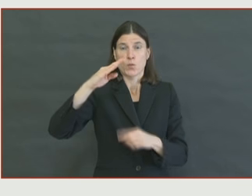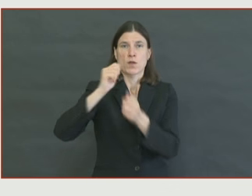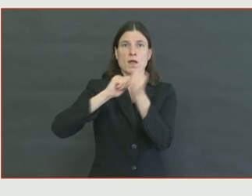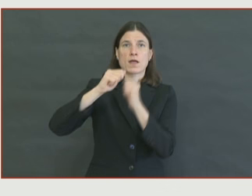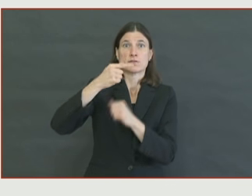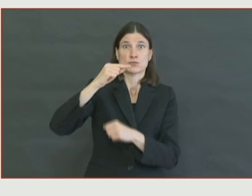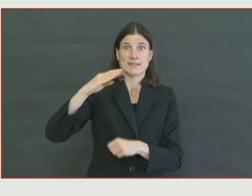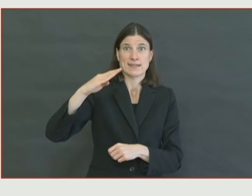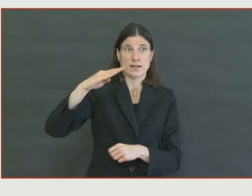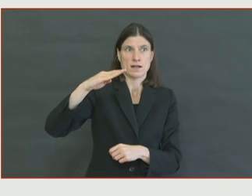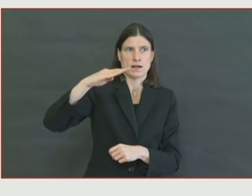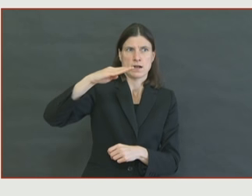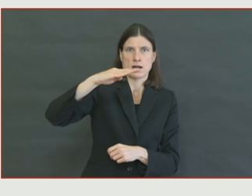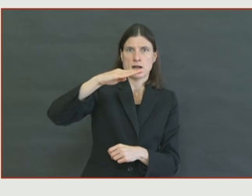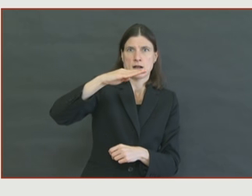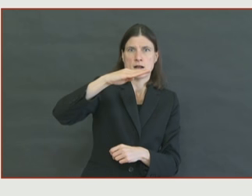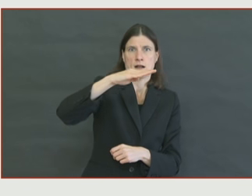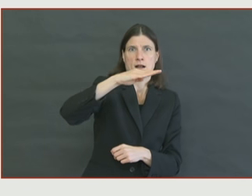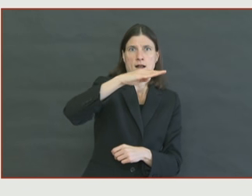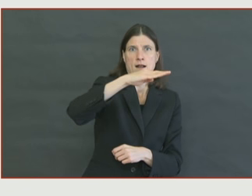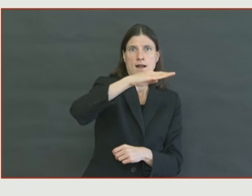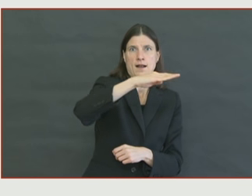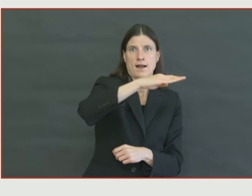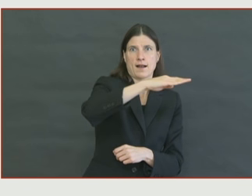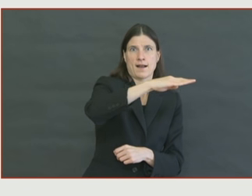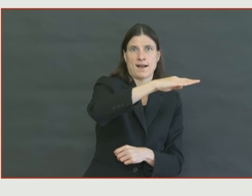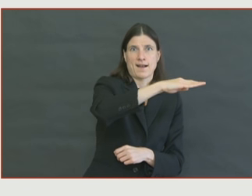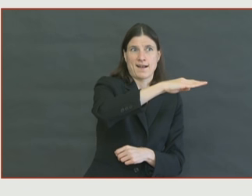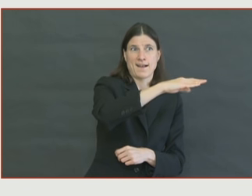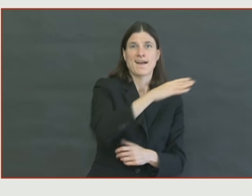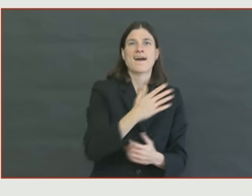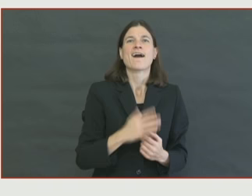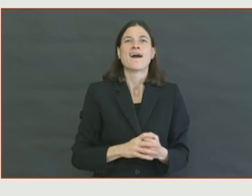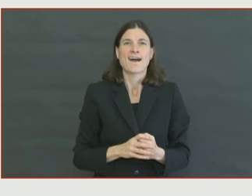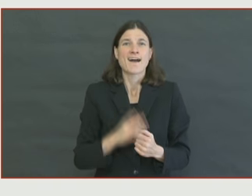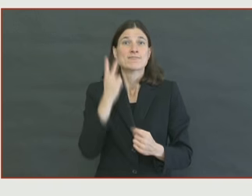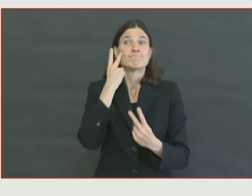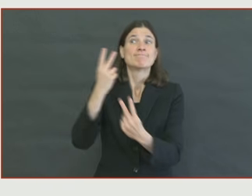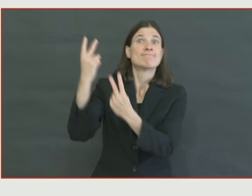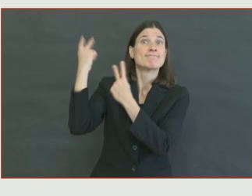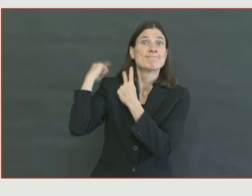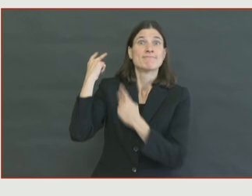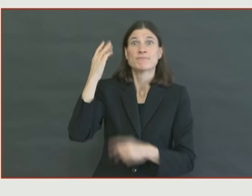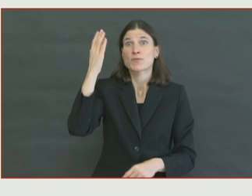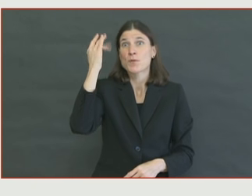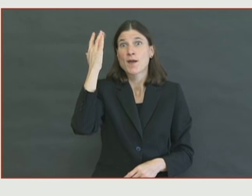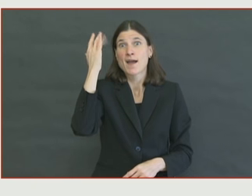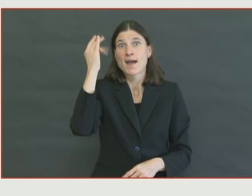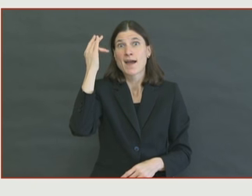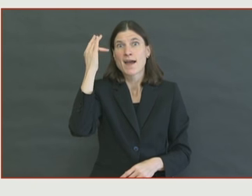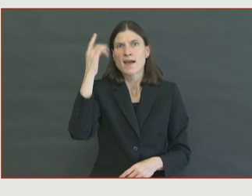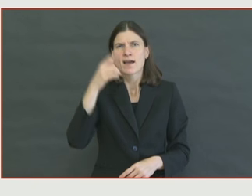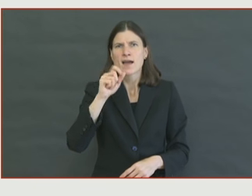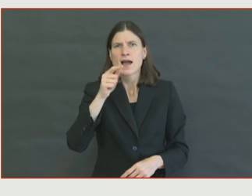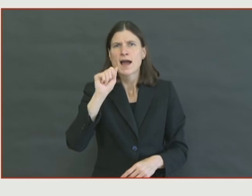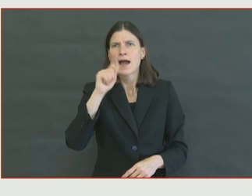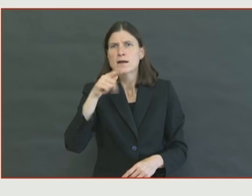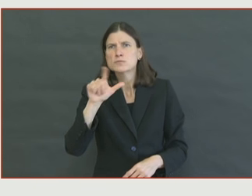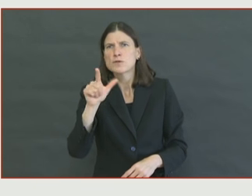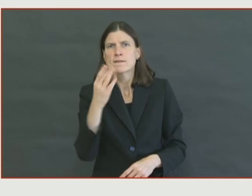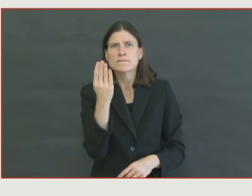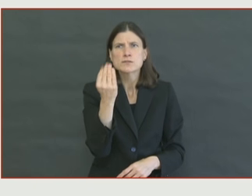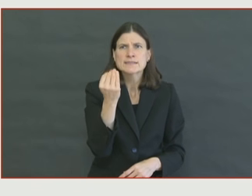Now that we have the benefit of looking back at it. April 14th was almost exactly 2 weeks